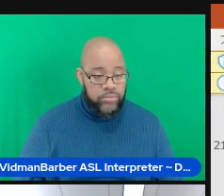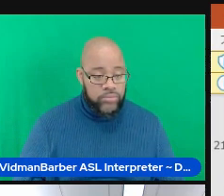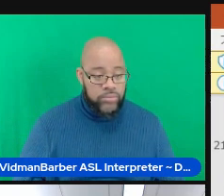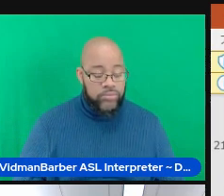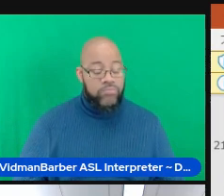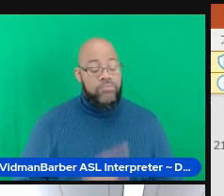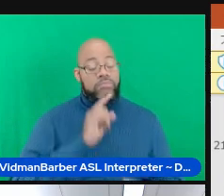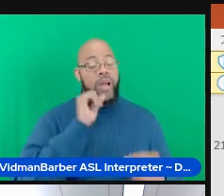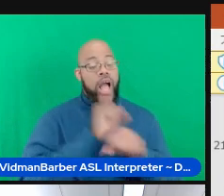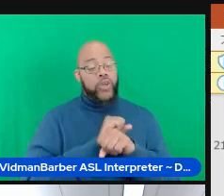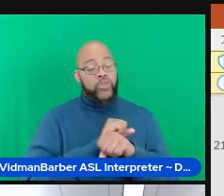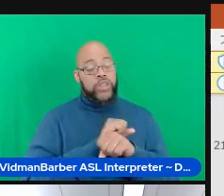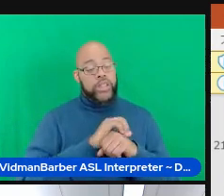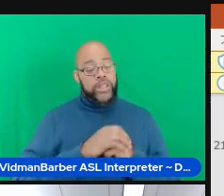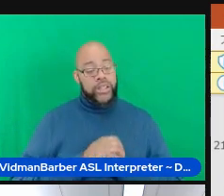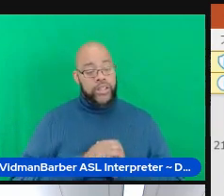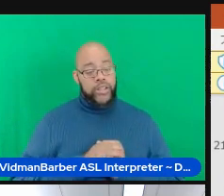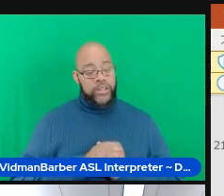actually